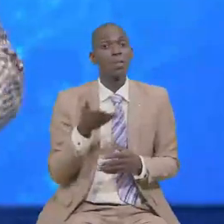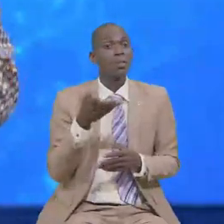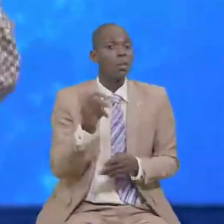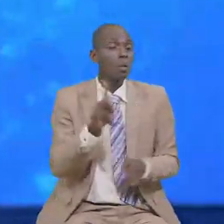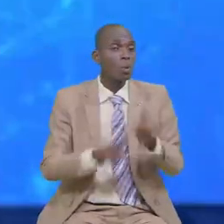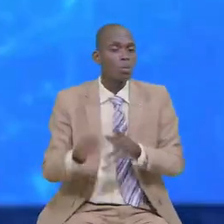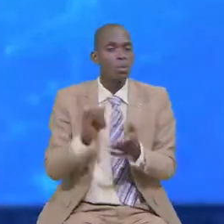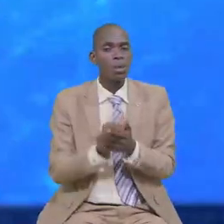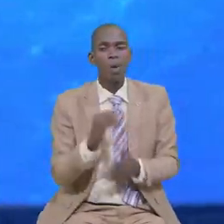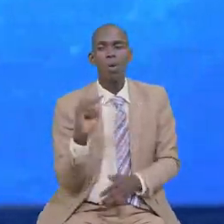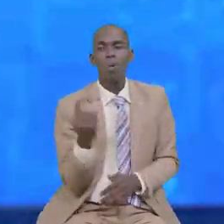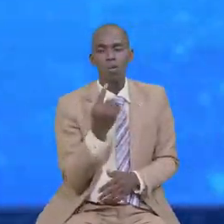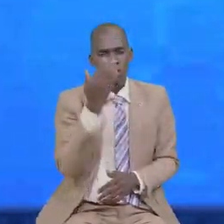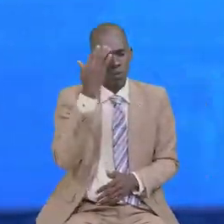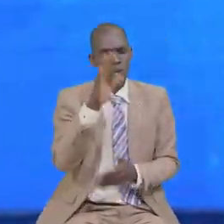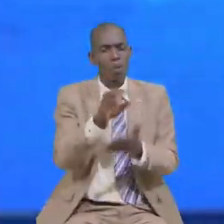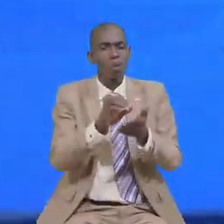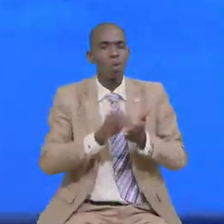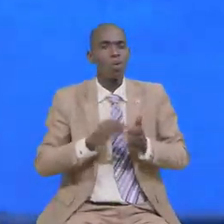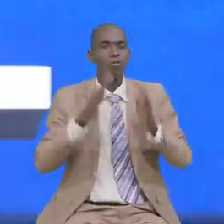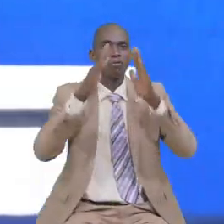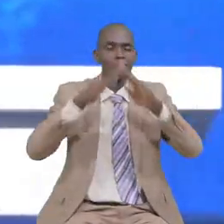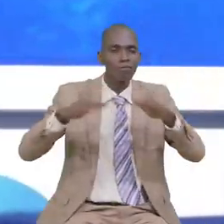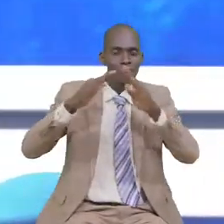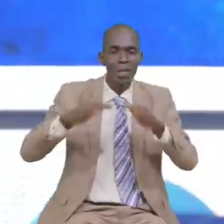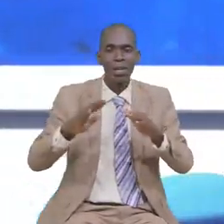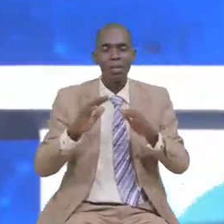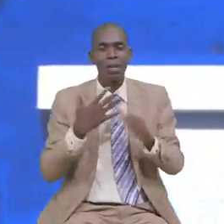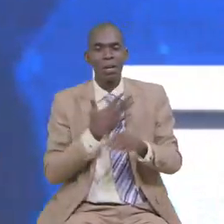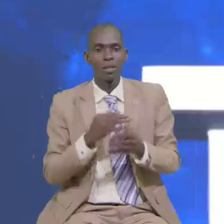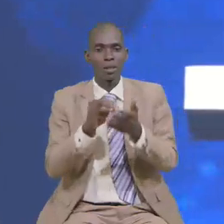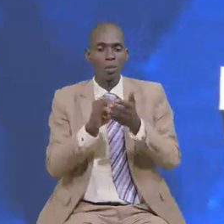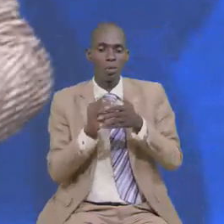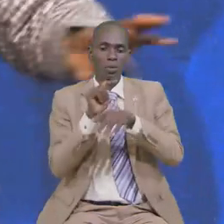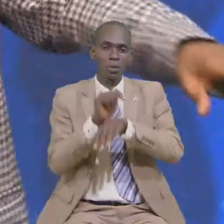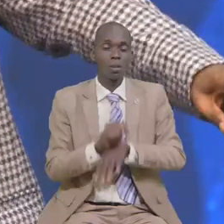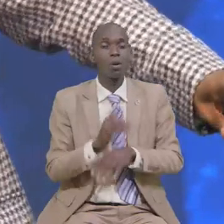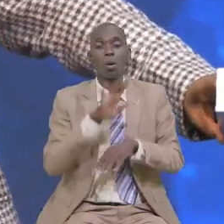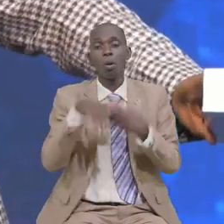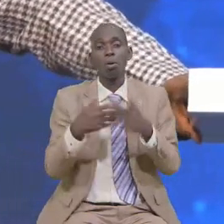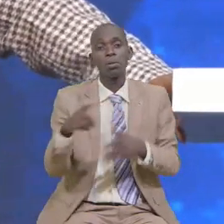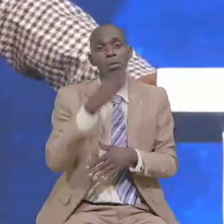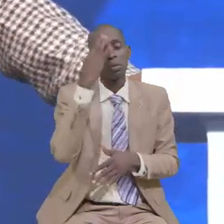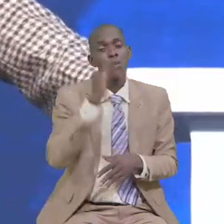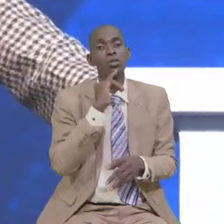their town and the name of their tribe, and all they know is Galilee.